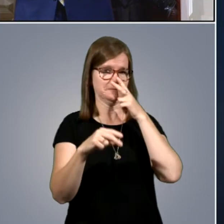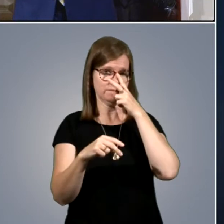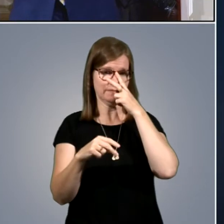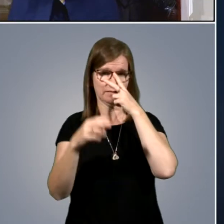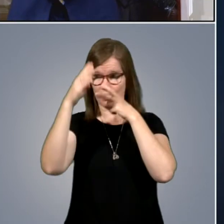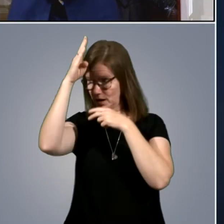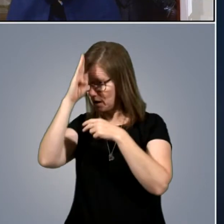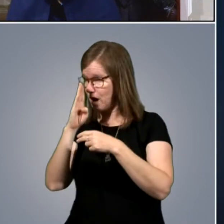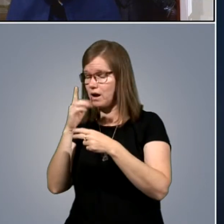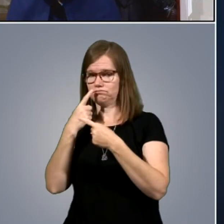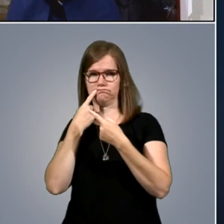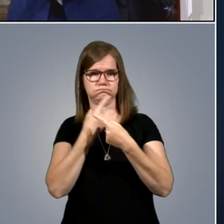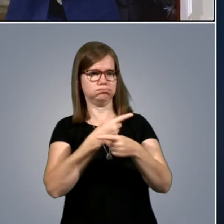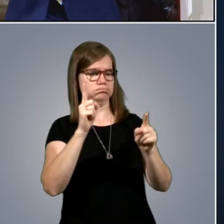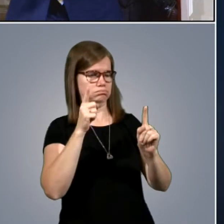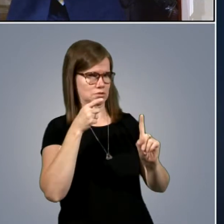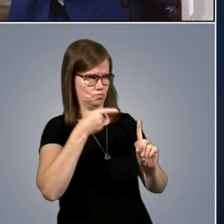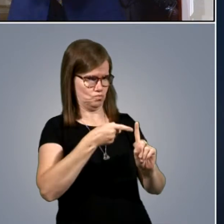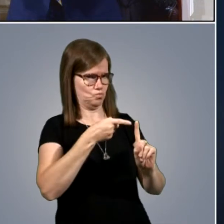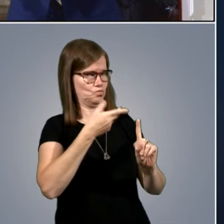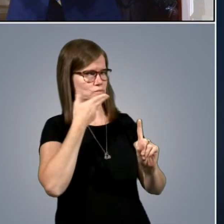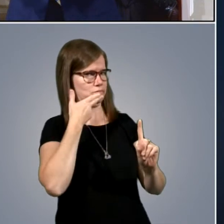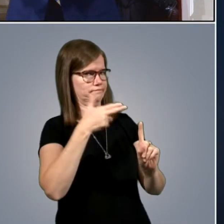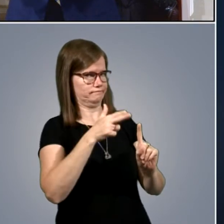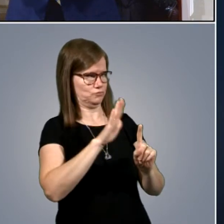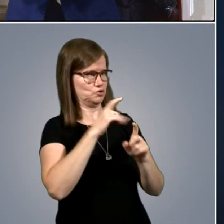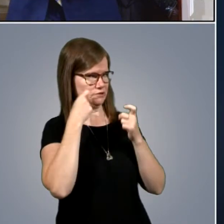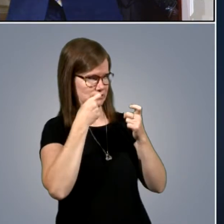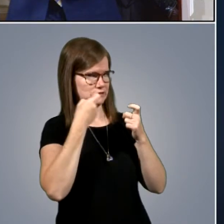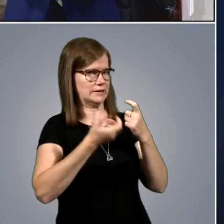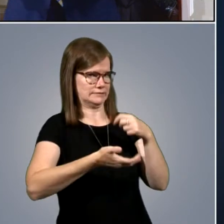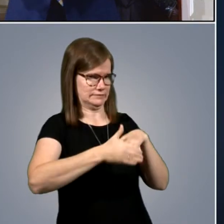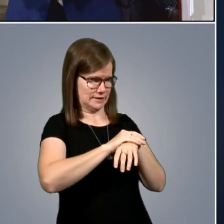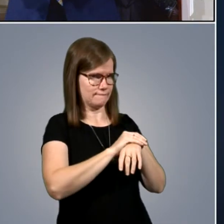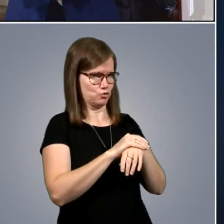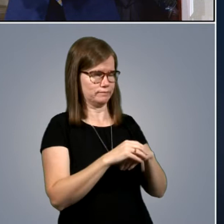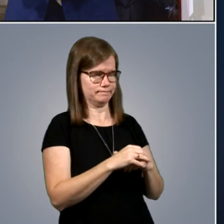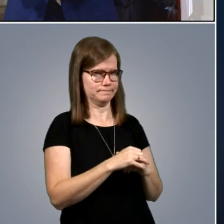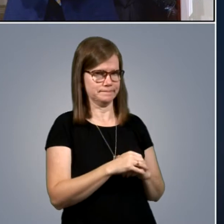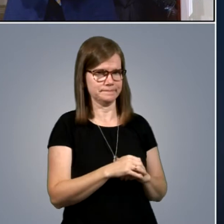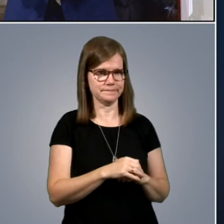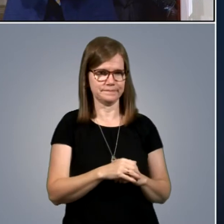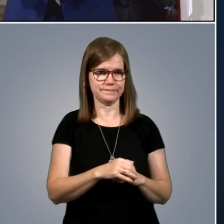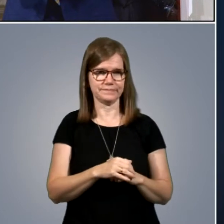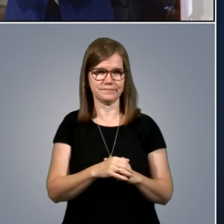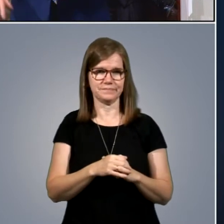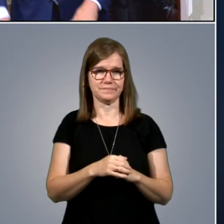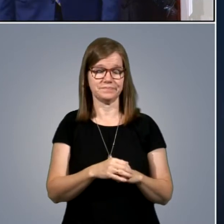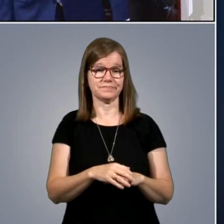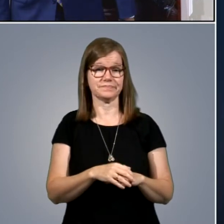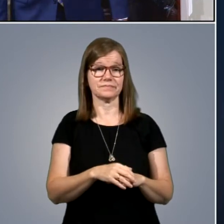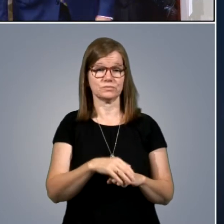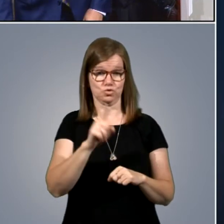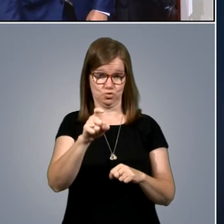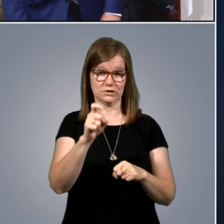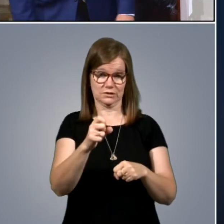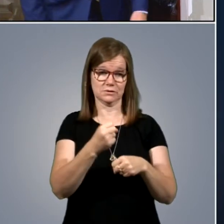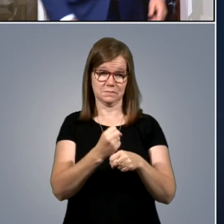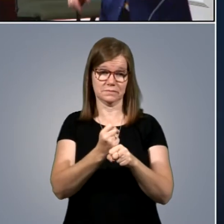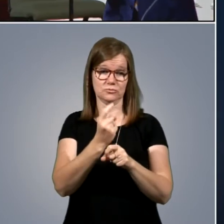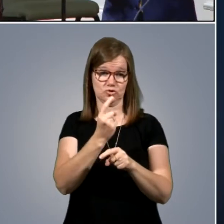for God to declare you that your sins are covered. You're innocent. You need to be justified.